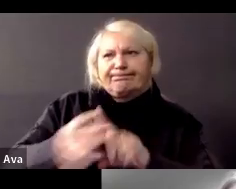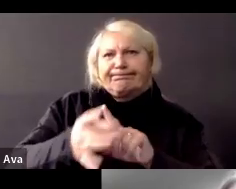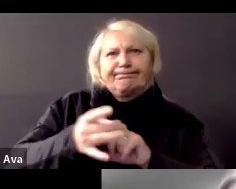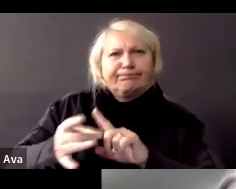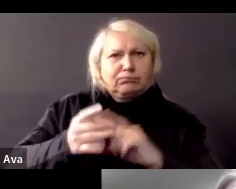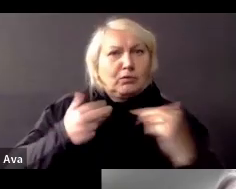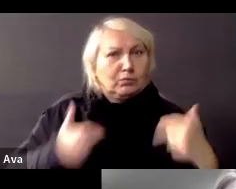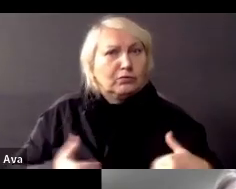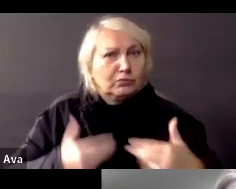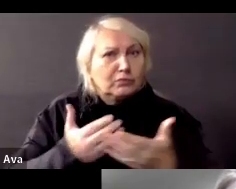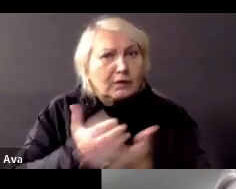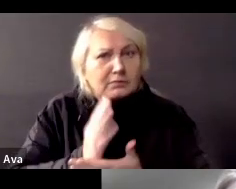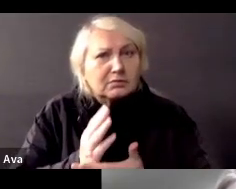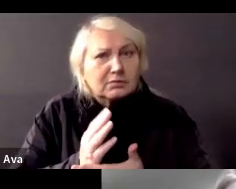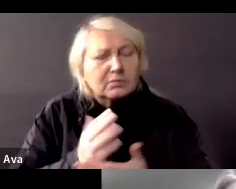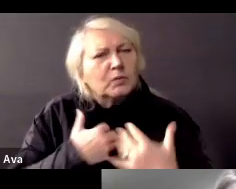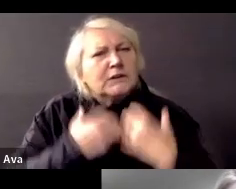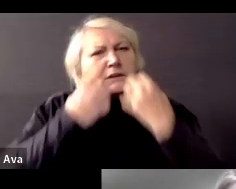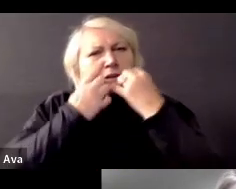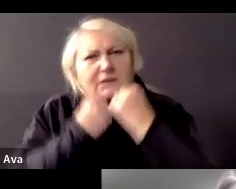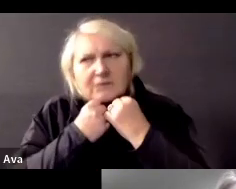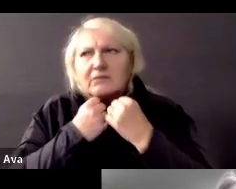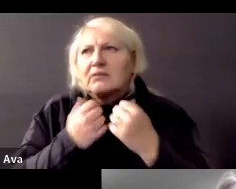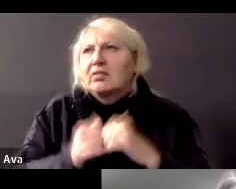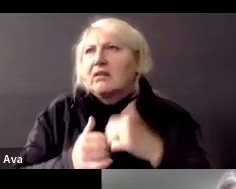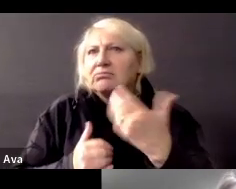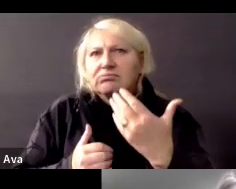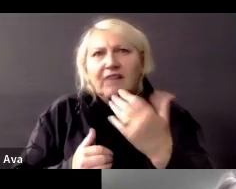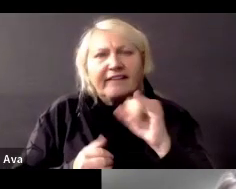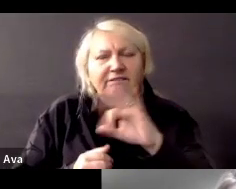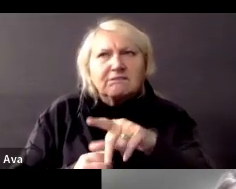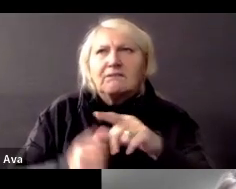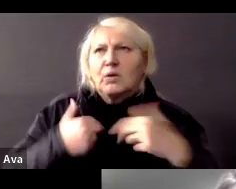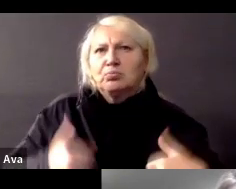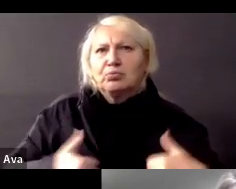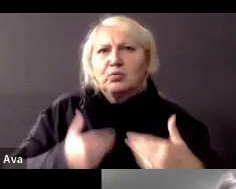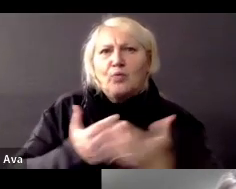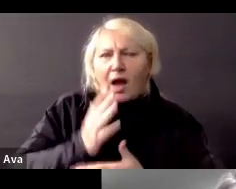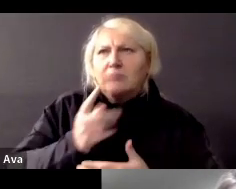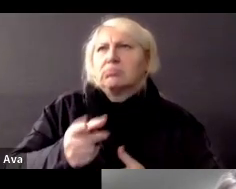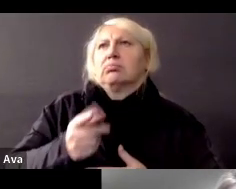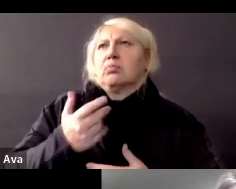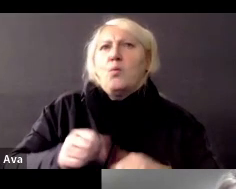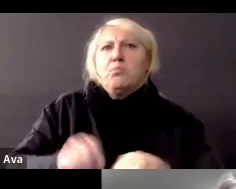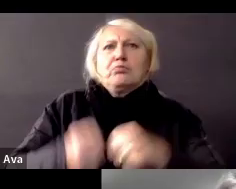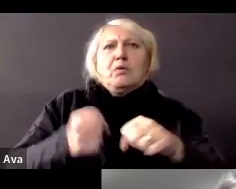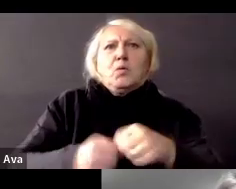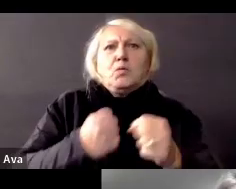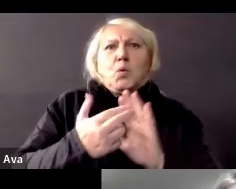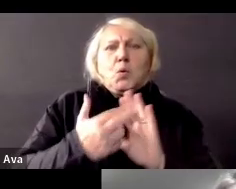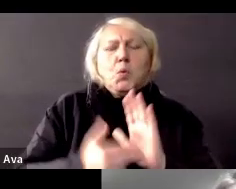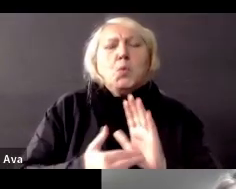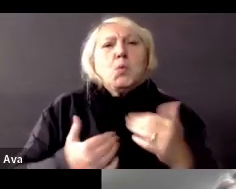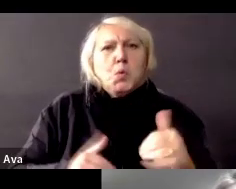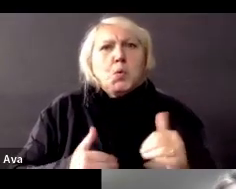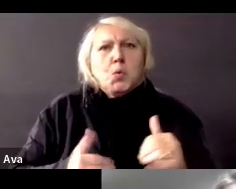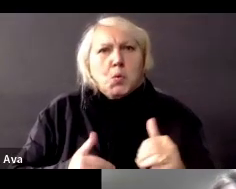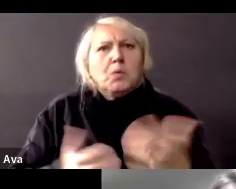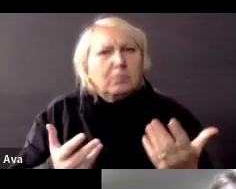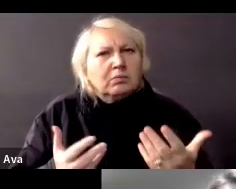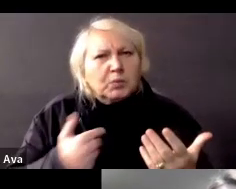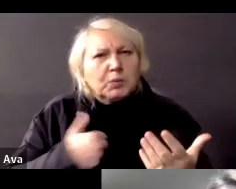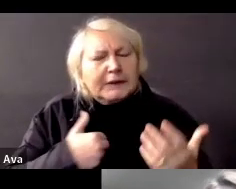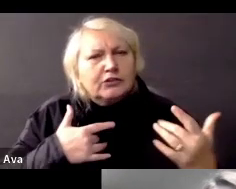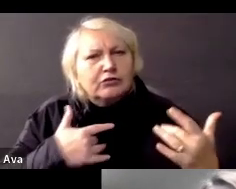deeply about human rights violations, and we are obviously concerned about the way human rights